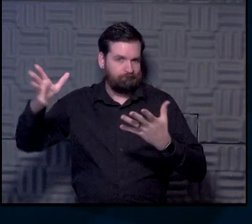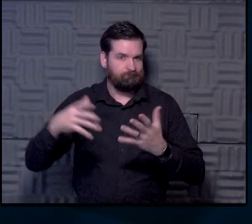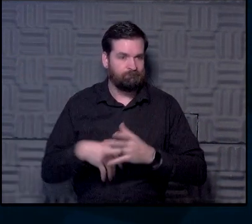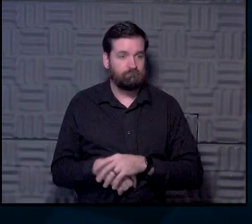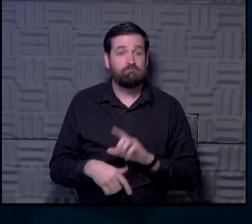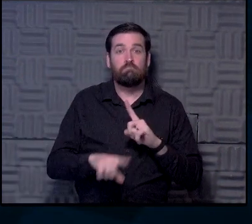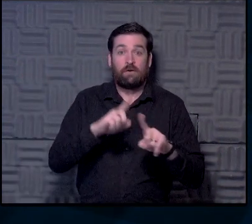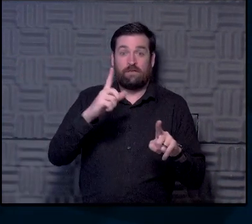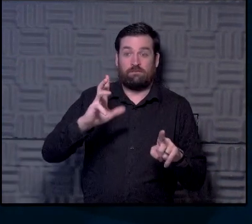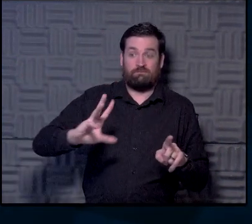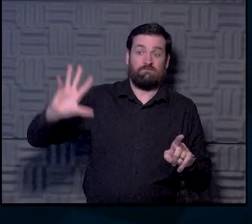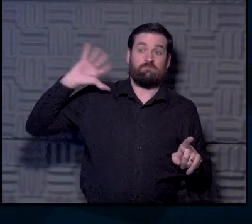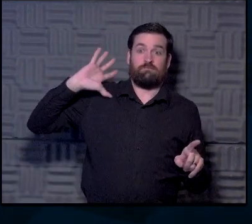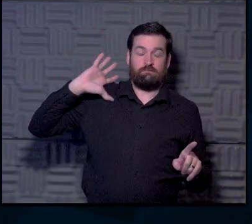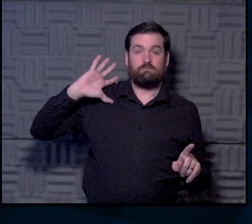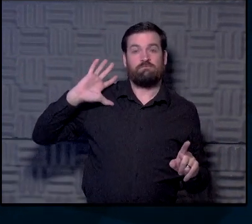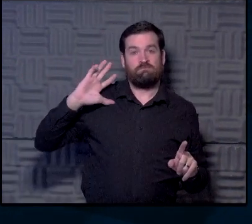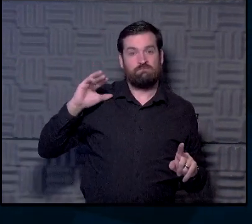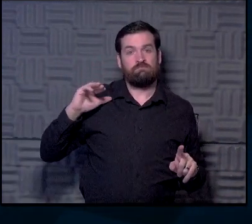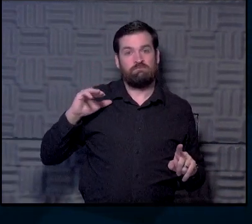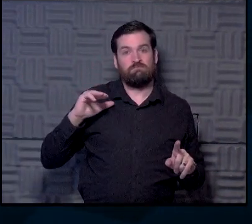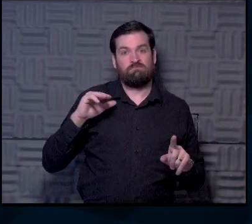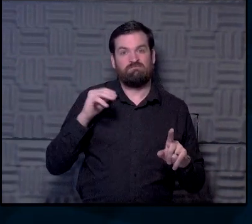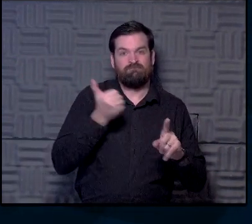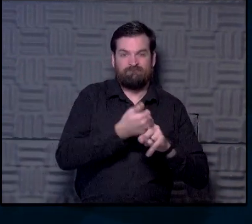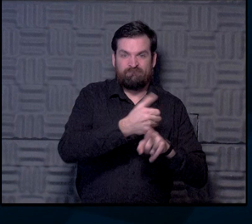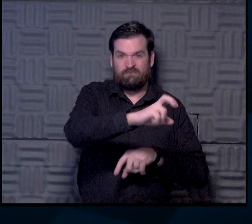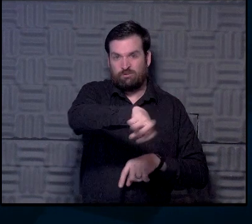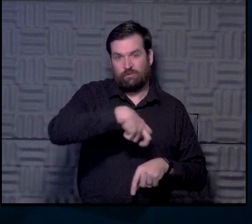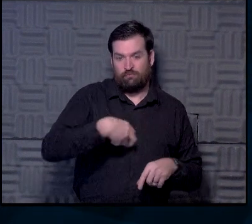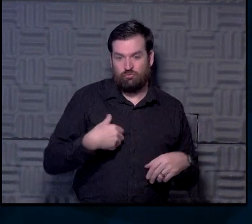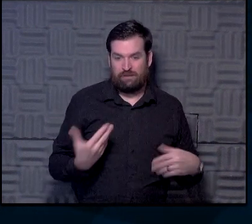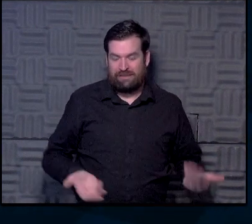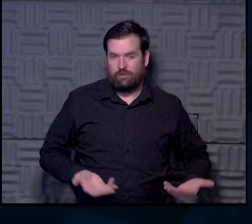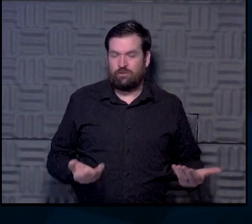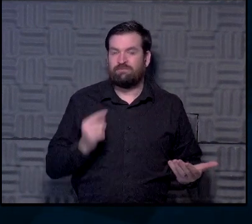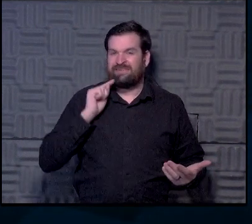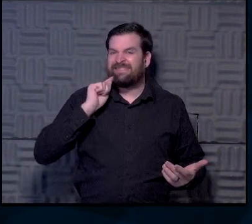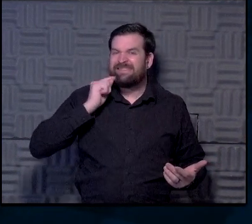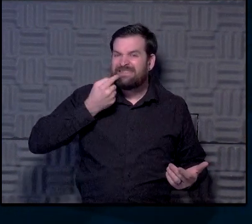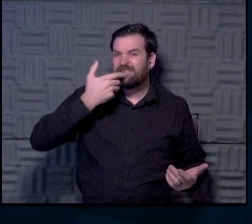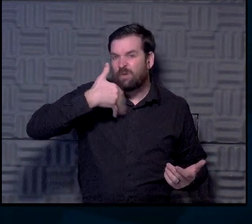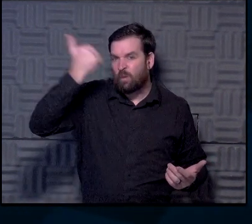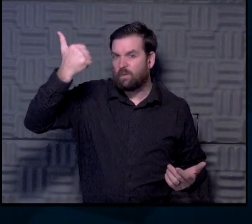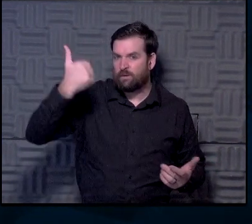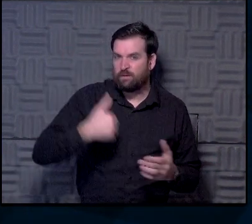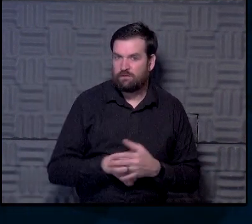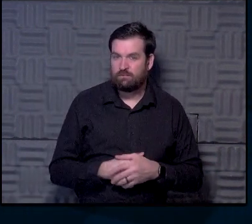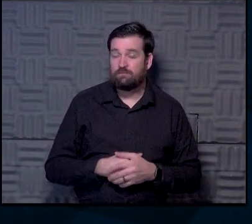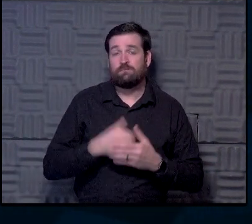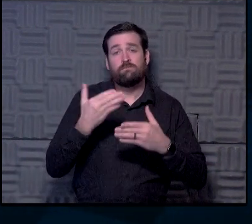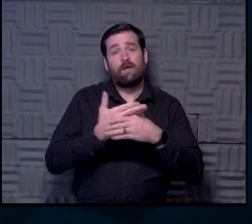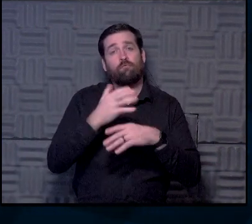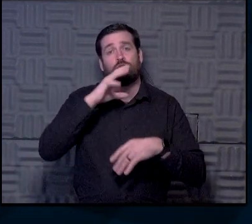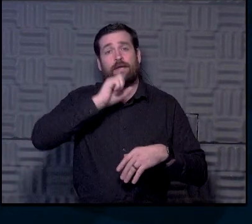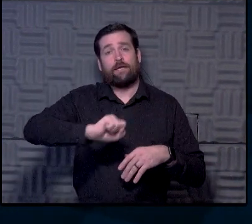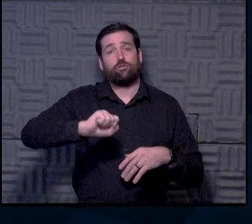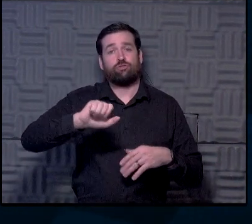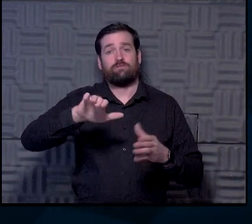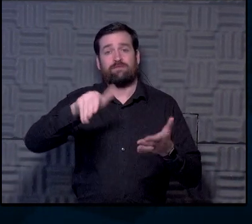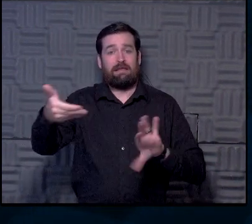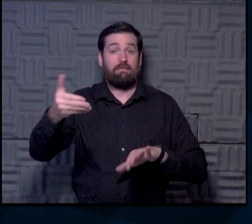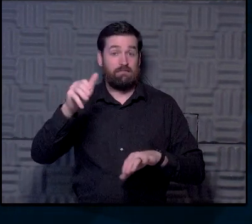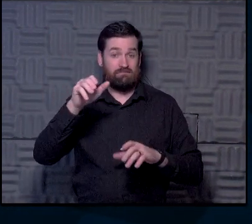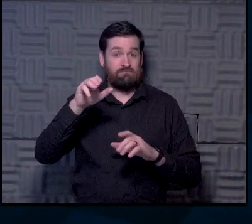an impact of age where patients were being transferred in who were significantly older. And the average age of death, say in